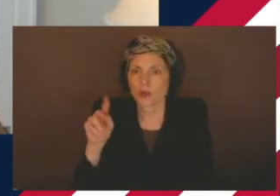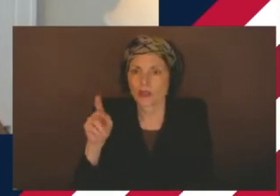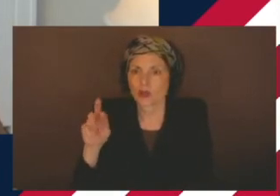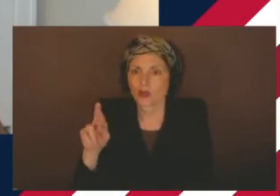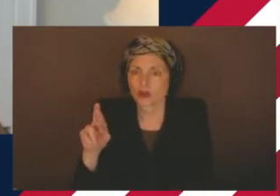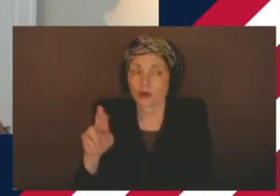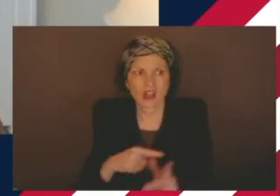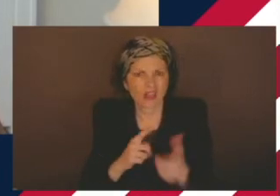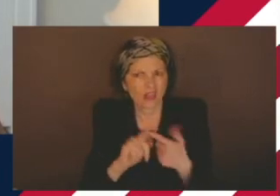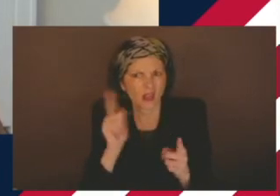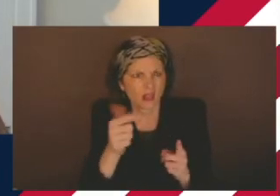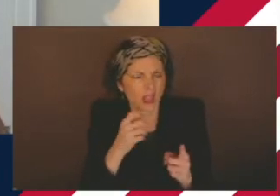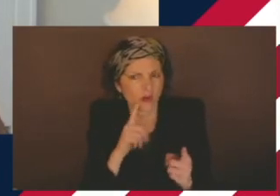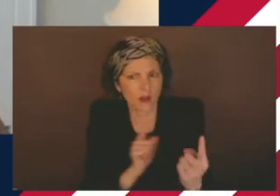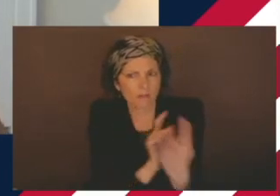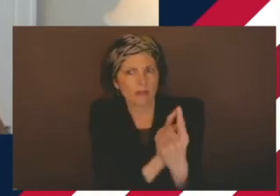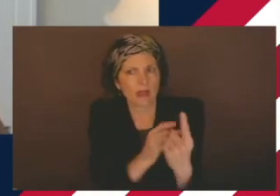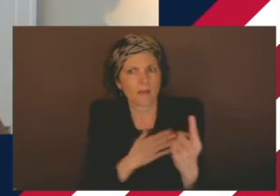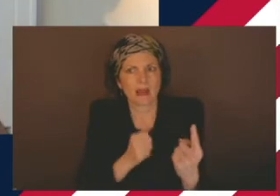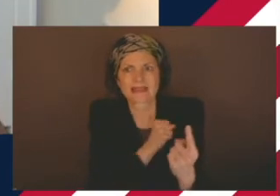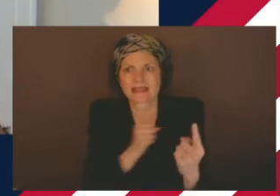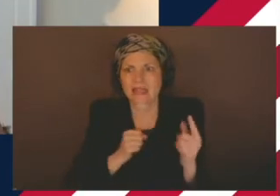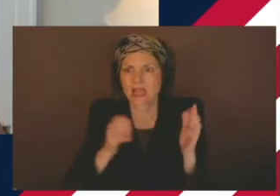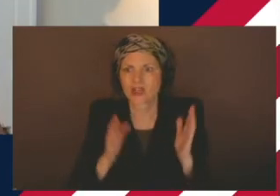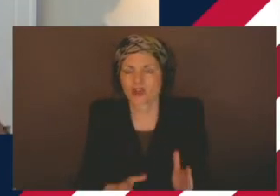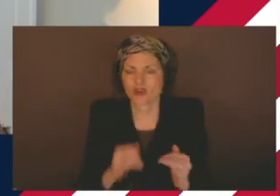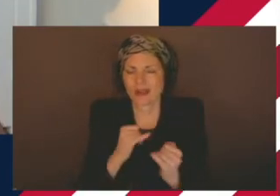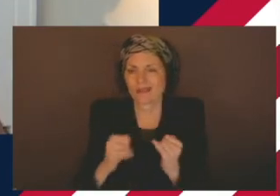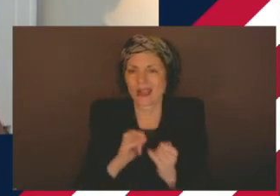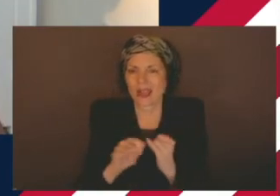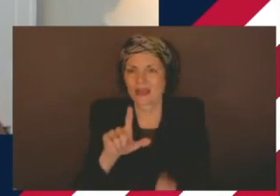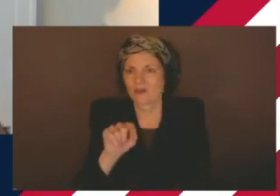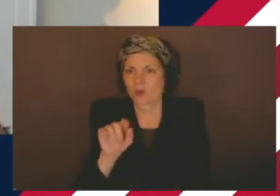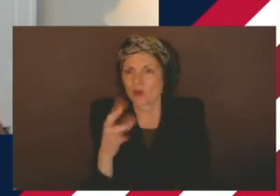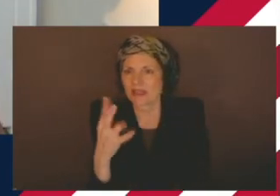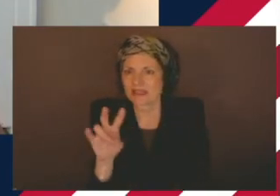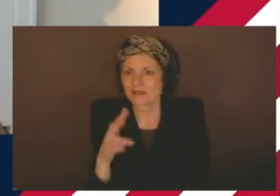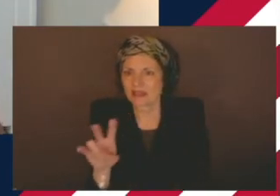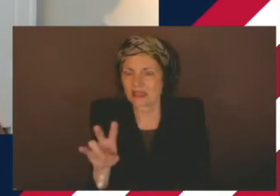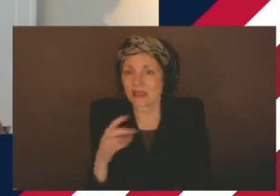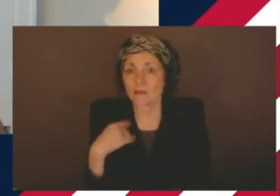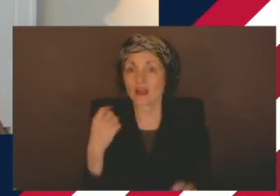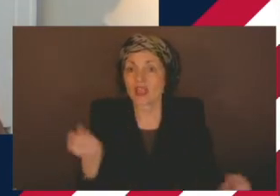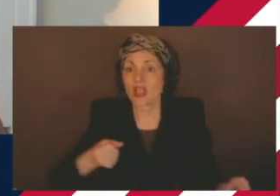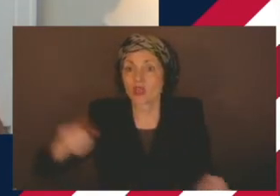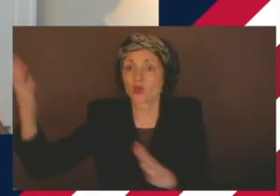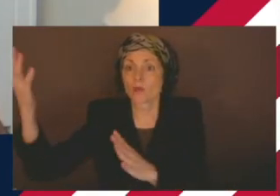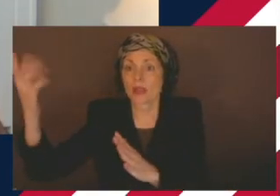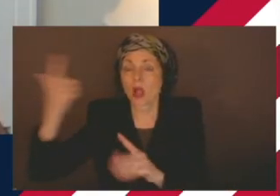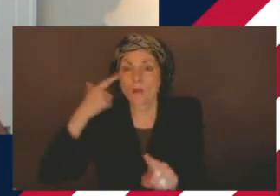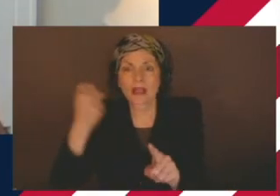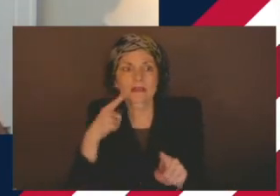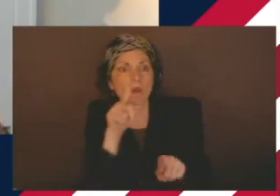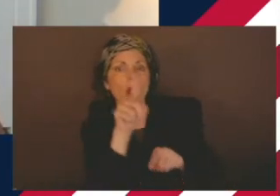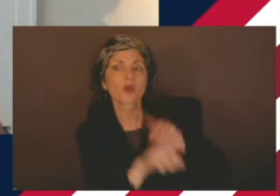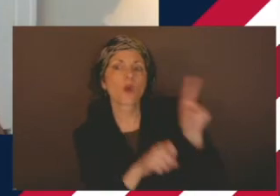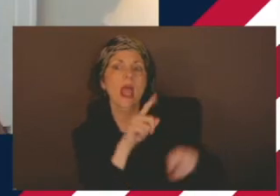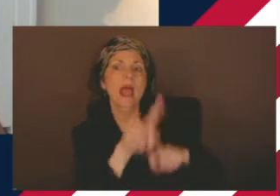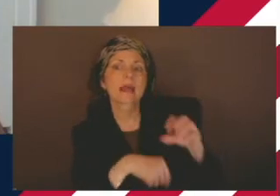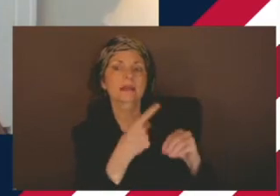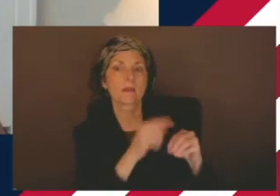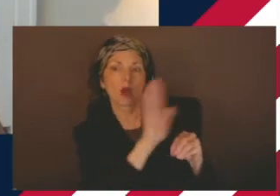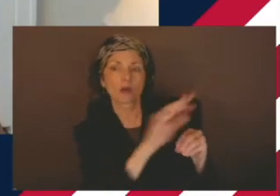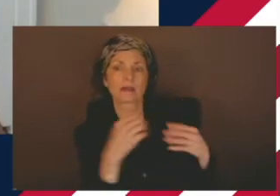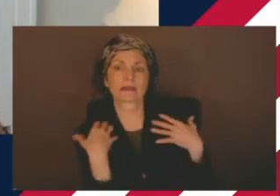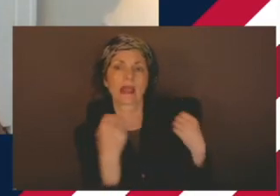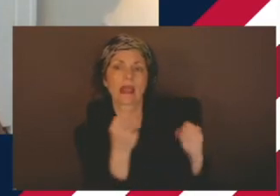of 2017, but I was thrown out for daring to ask him about his healthcare record. President Trump eventually unblocked me,